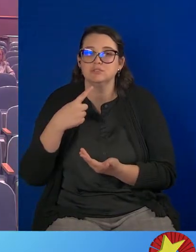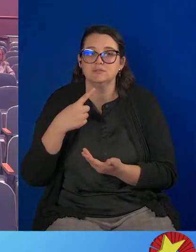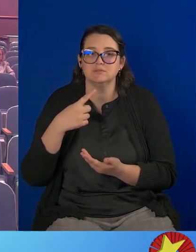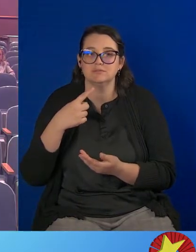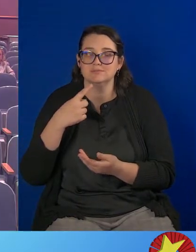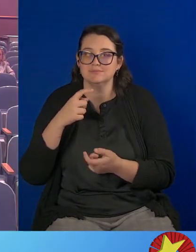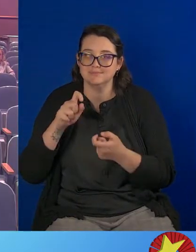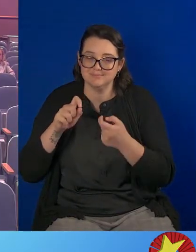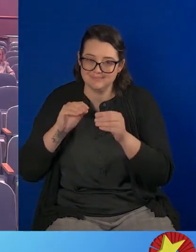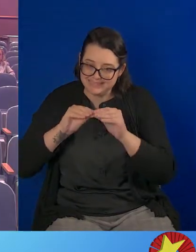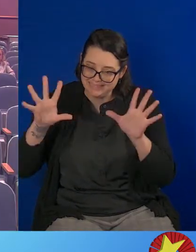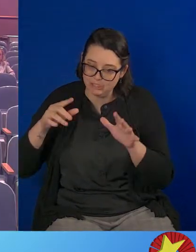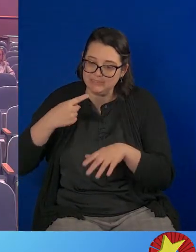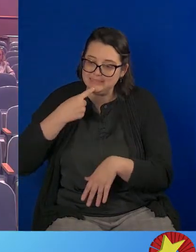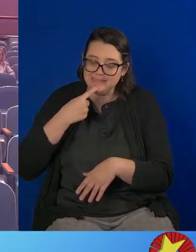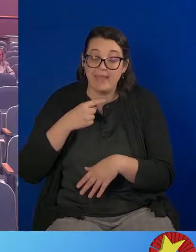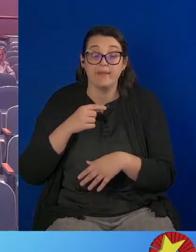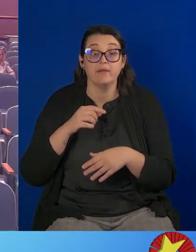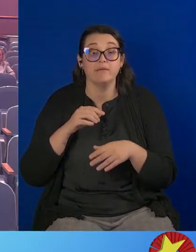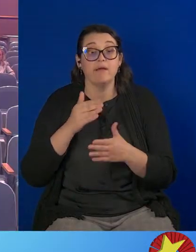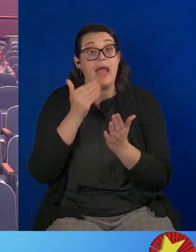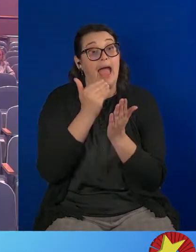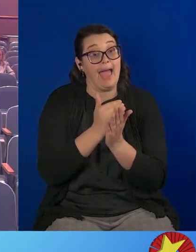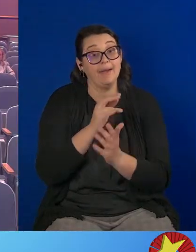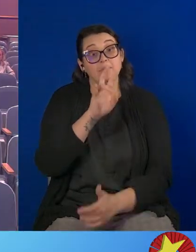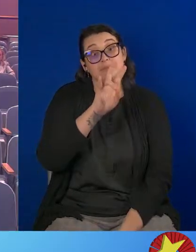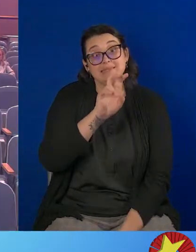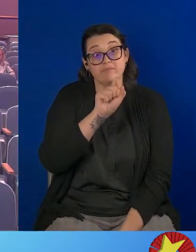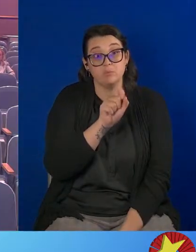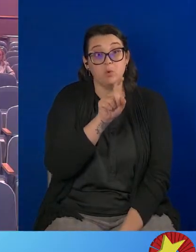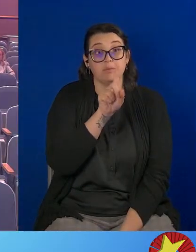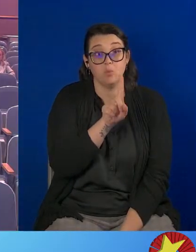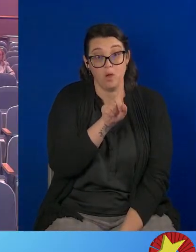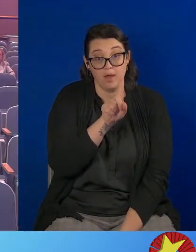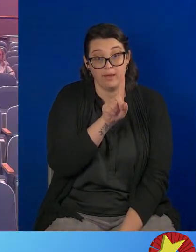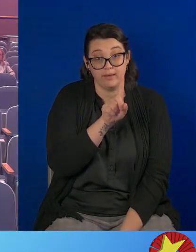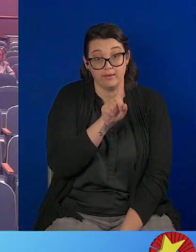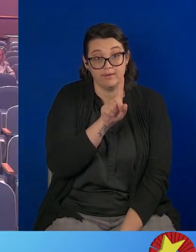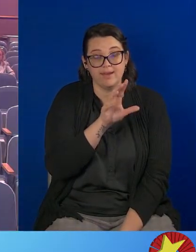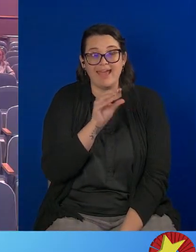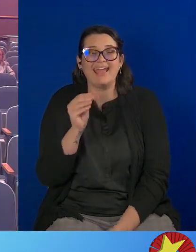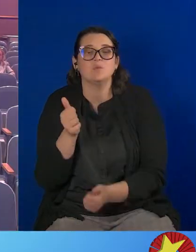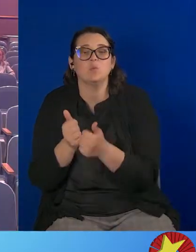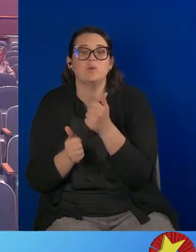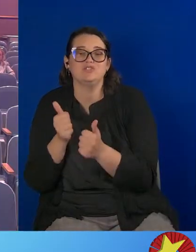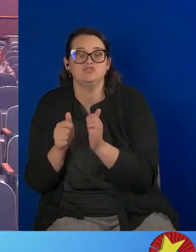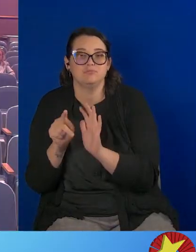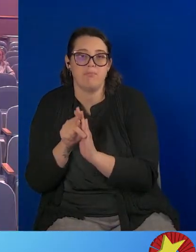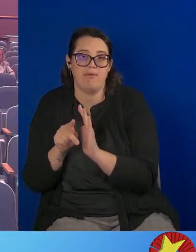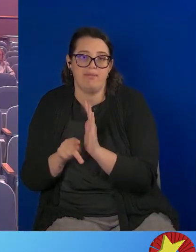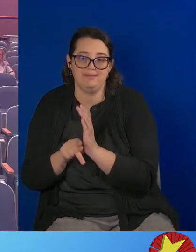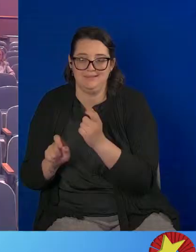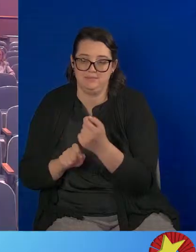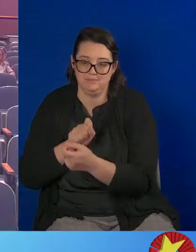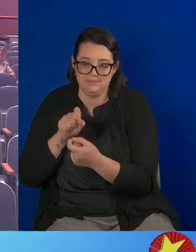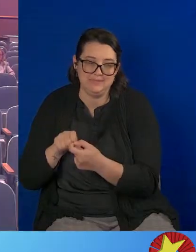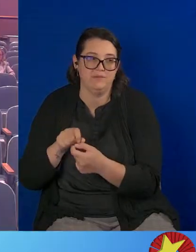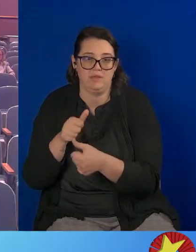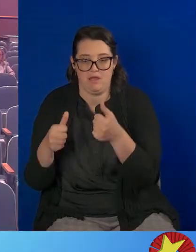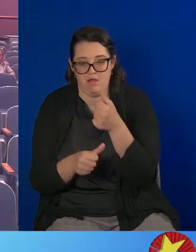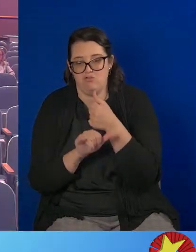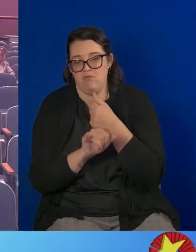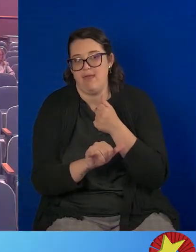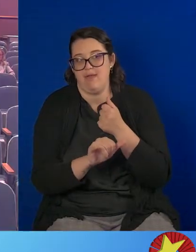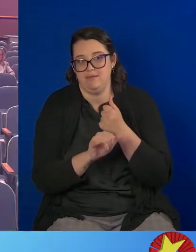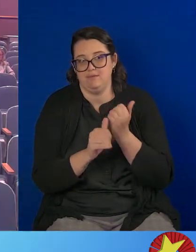reference item 7.1 expressly, and then the policies within 7.1 that the motion